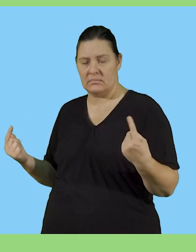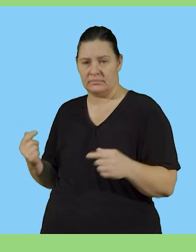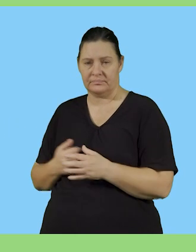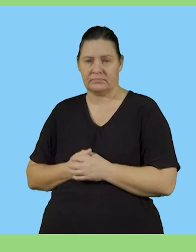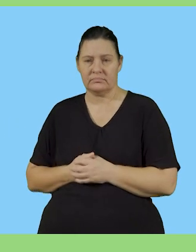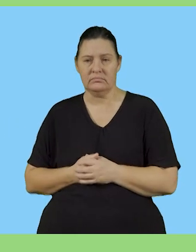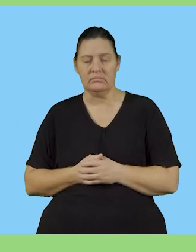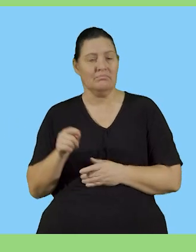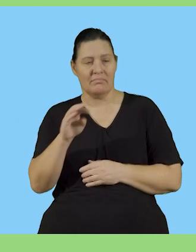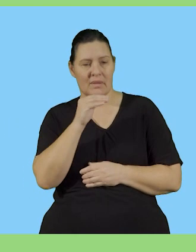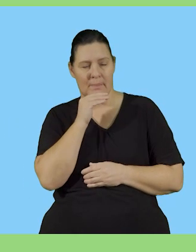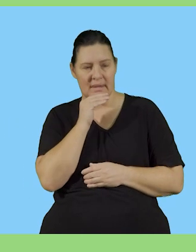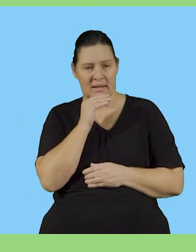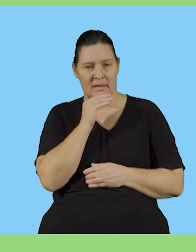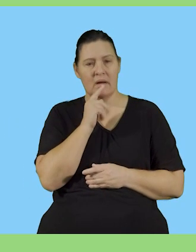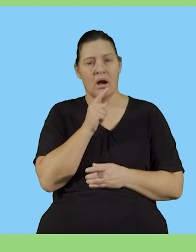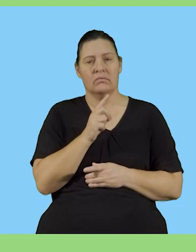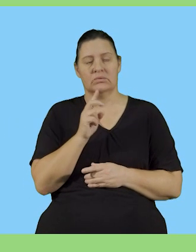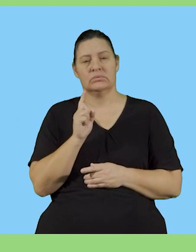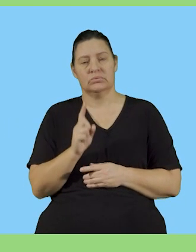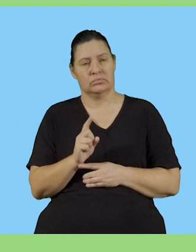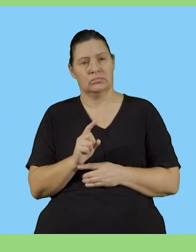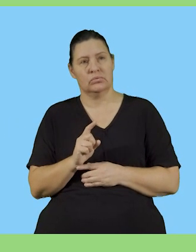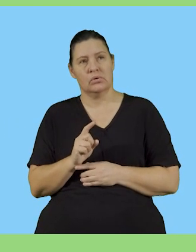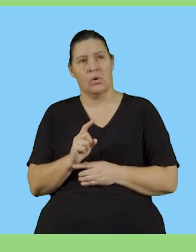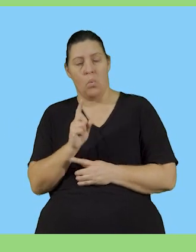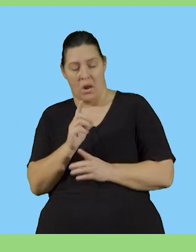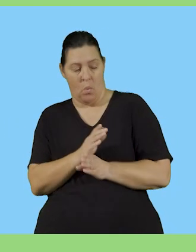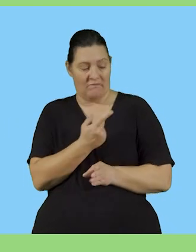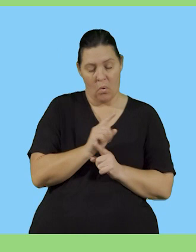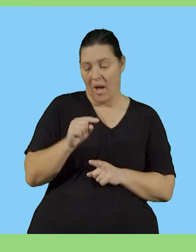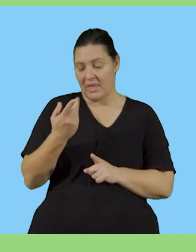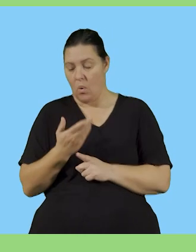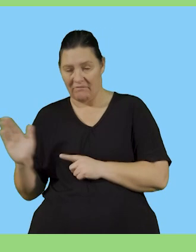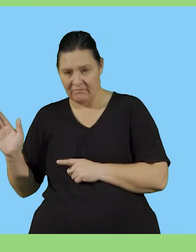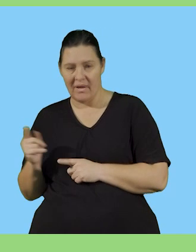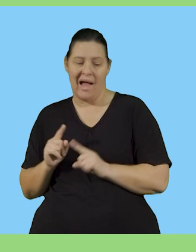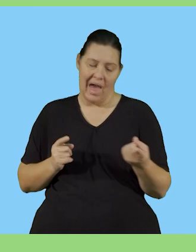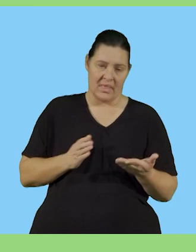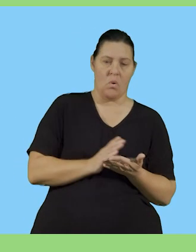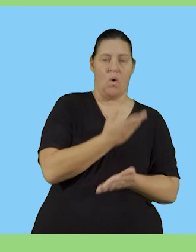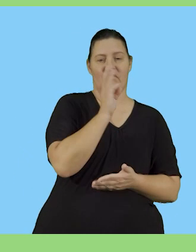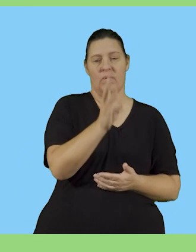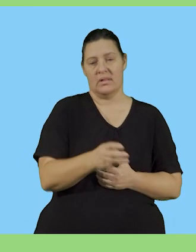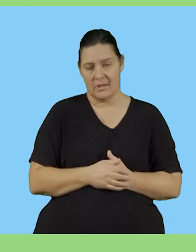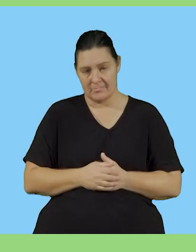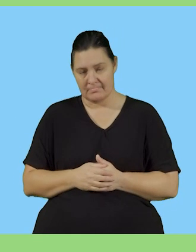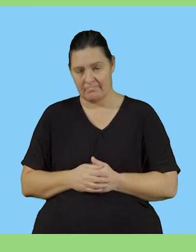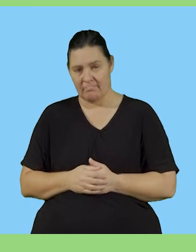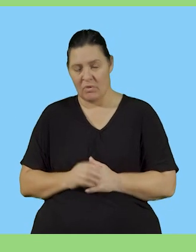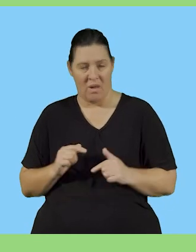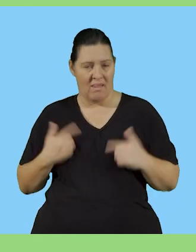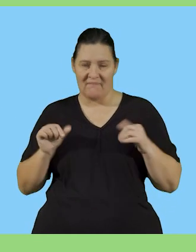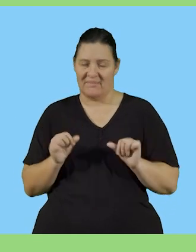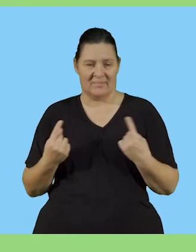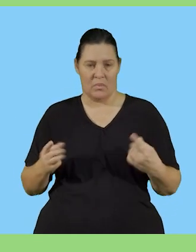one tree to the other. This means if one of the two are wiped out, the other will also be wiped